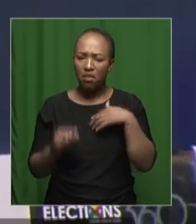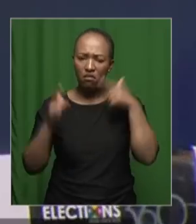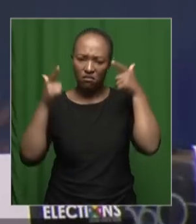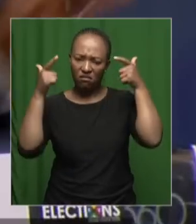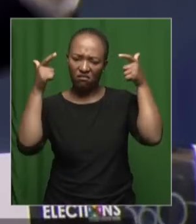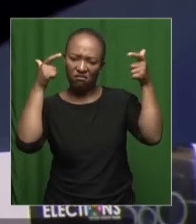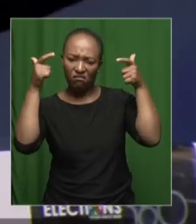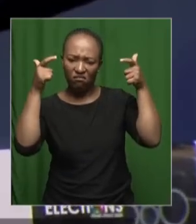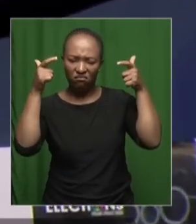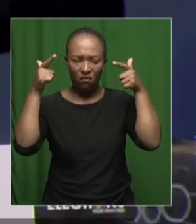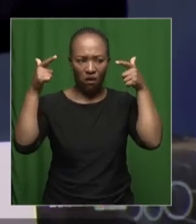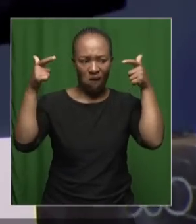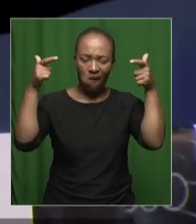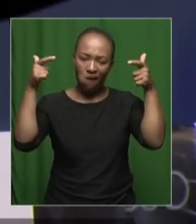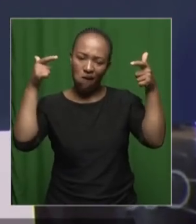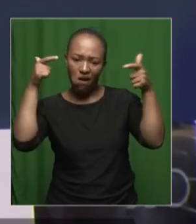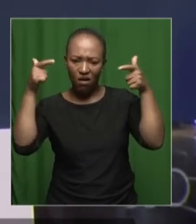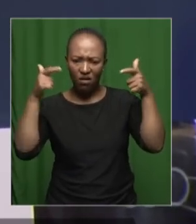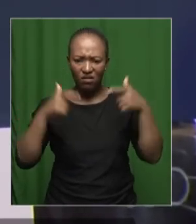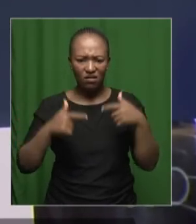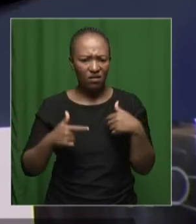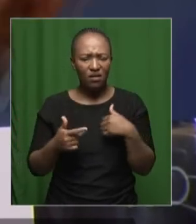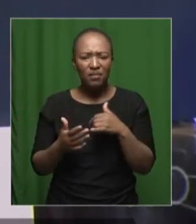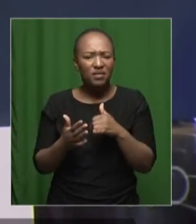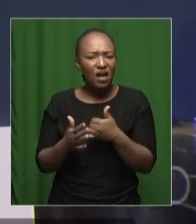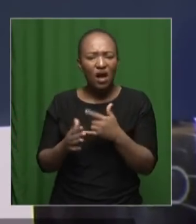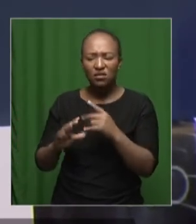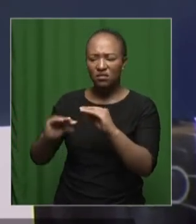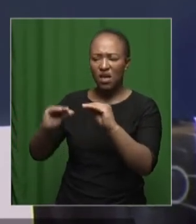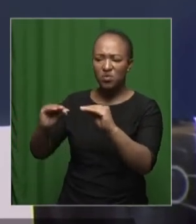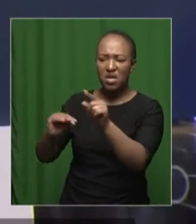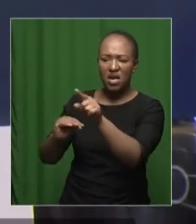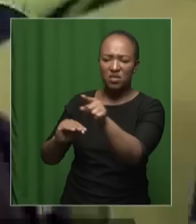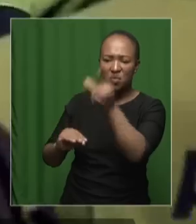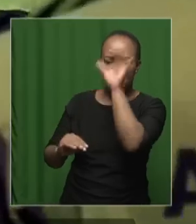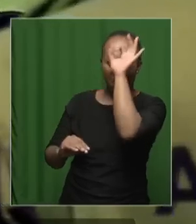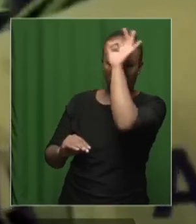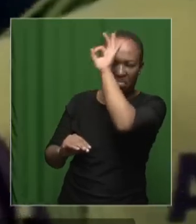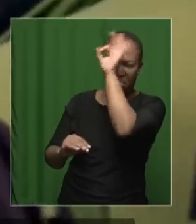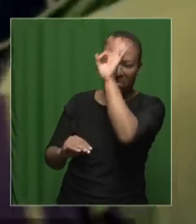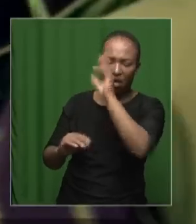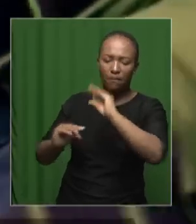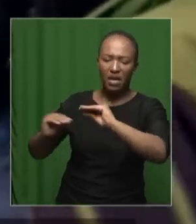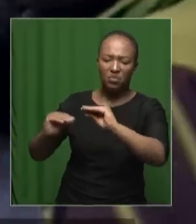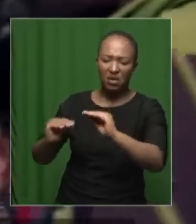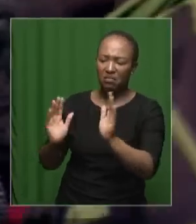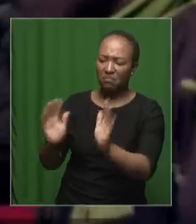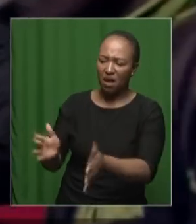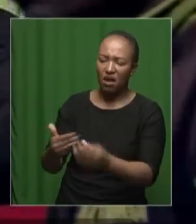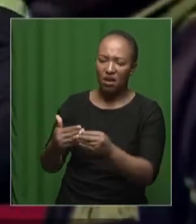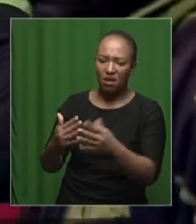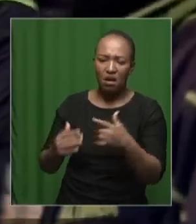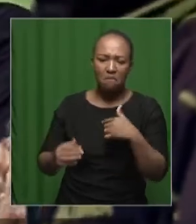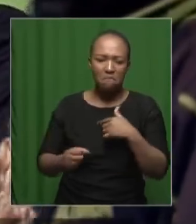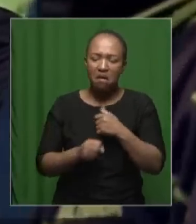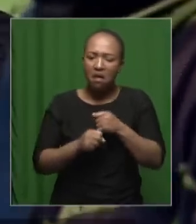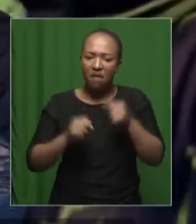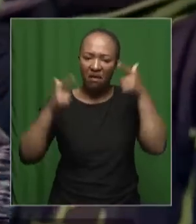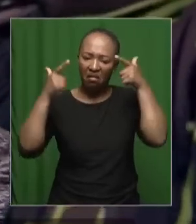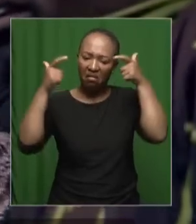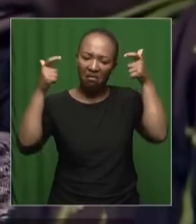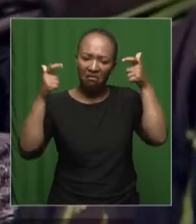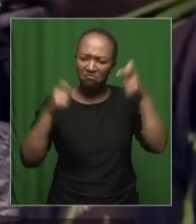arrogant. I'm just educating their uneducated leaders. You see, there's no way. I've never been arrogant in my